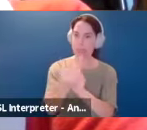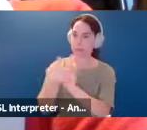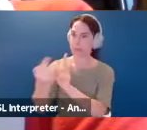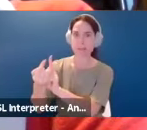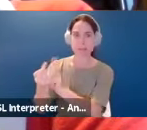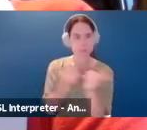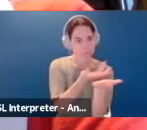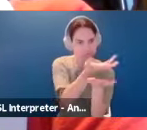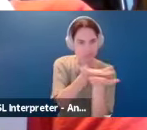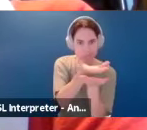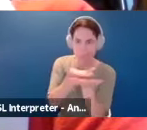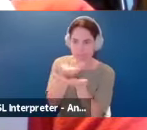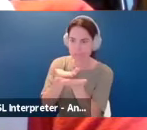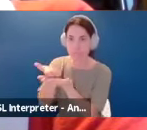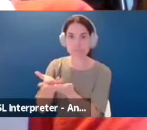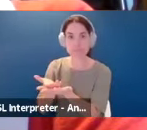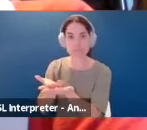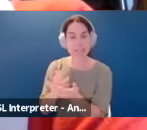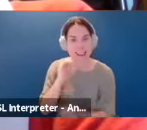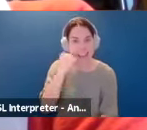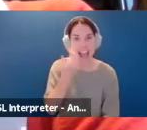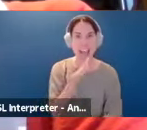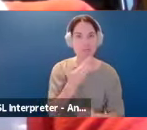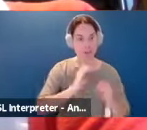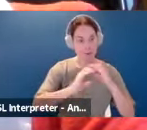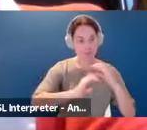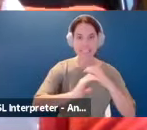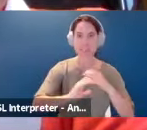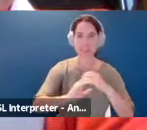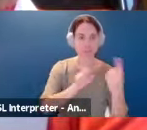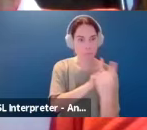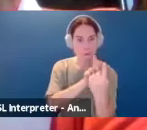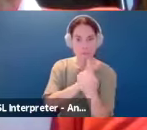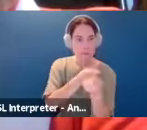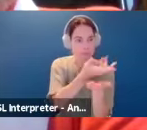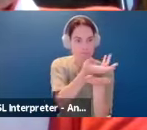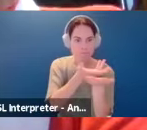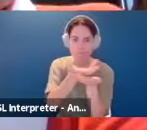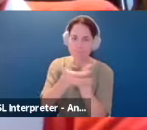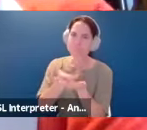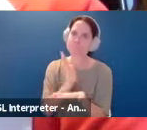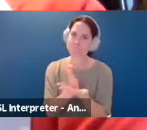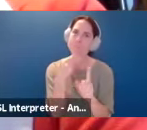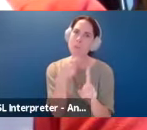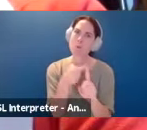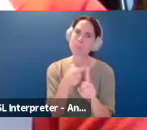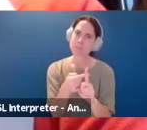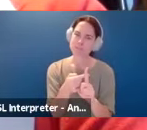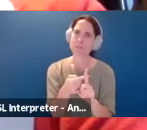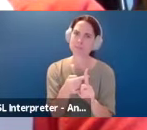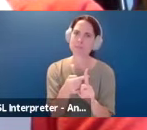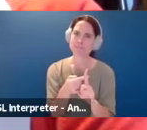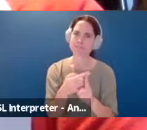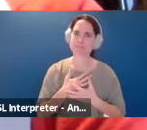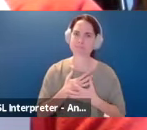um connecting as an order member but it was interesting to try hear and try to understand the concerns